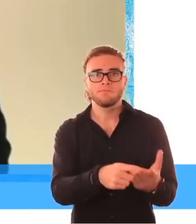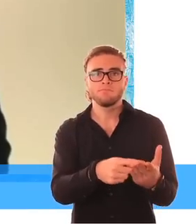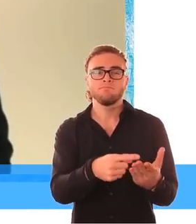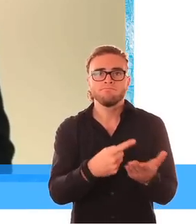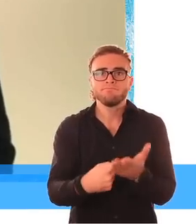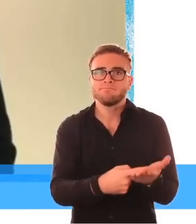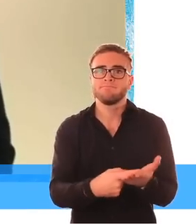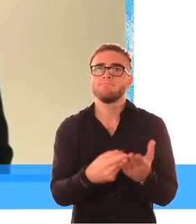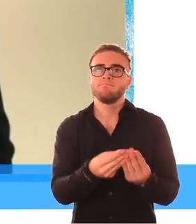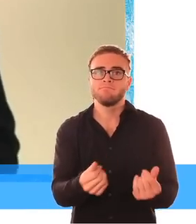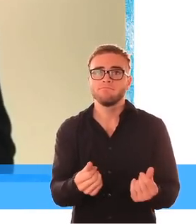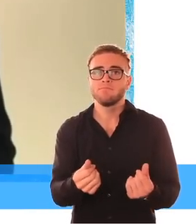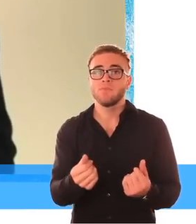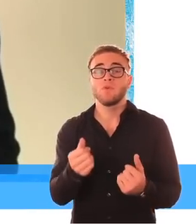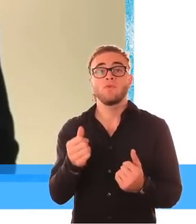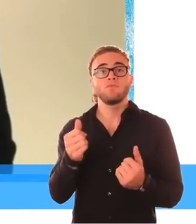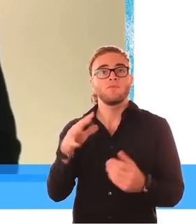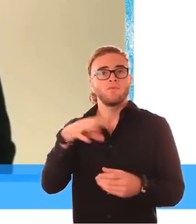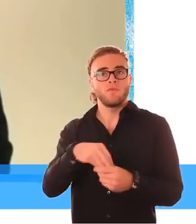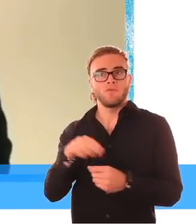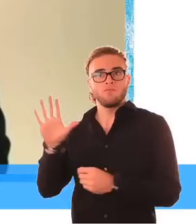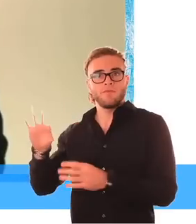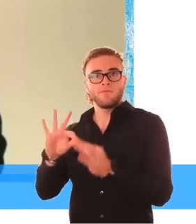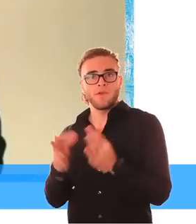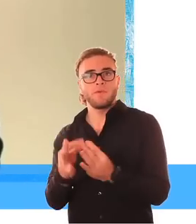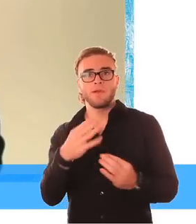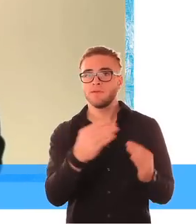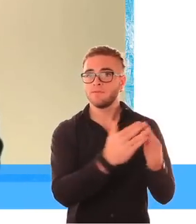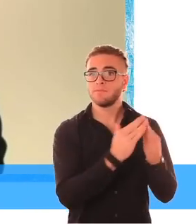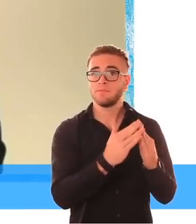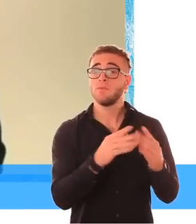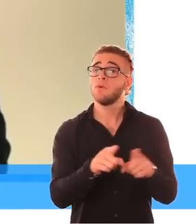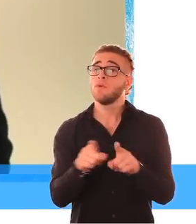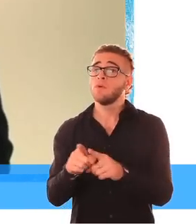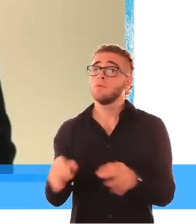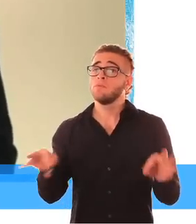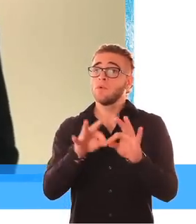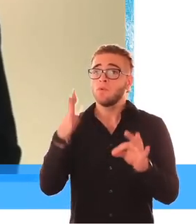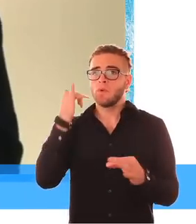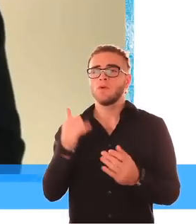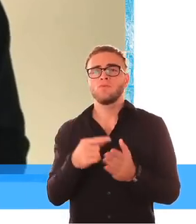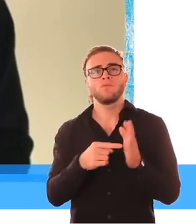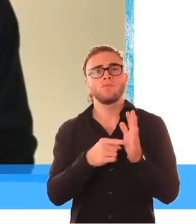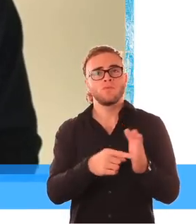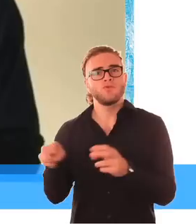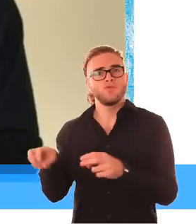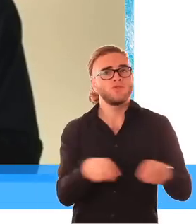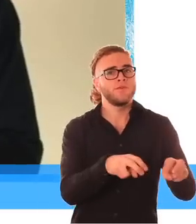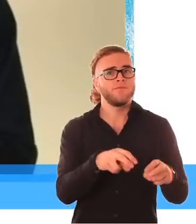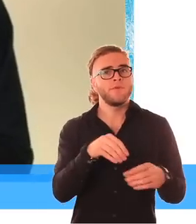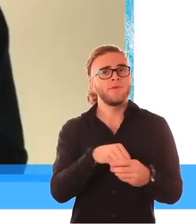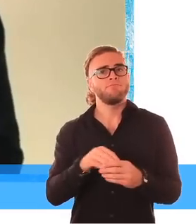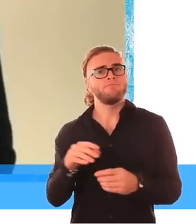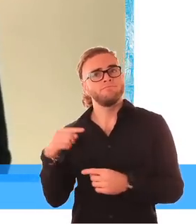early disabilities are being detected and dealt with, and involving, of course, the family and the community around this. This is also very